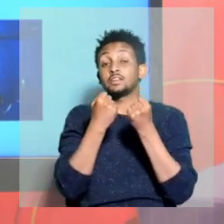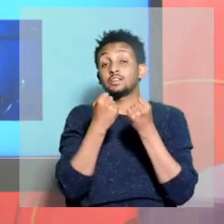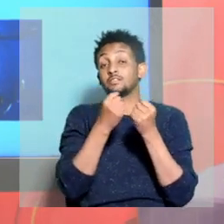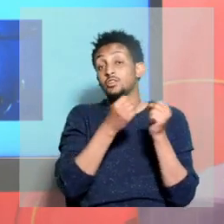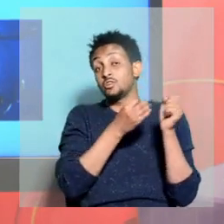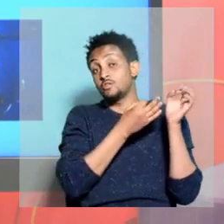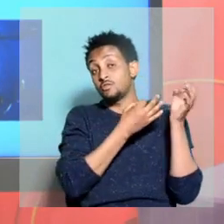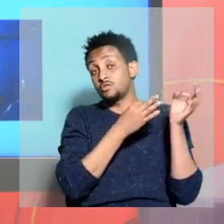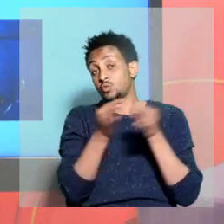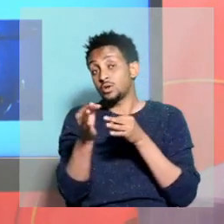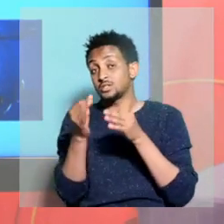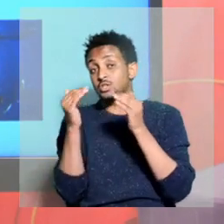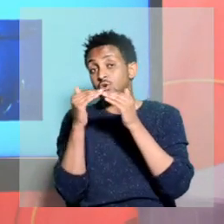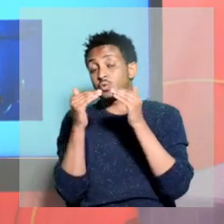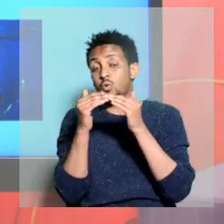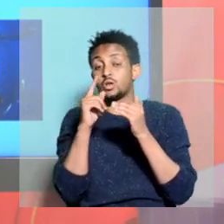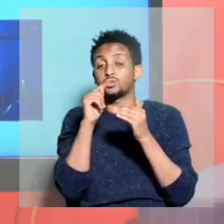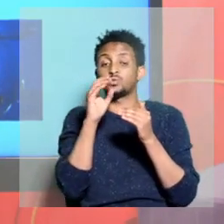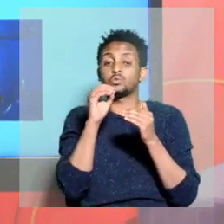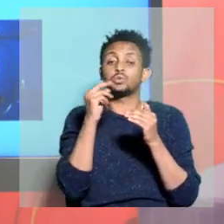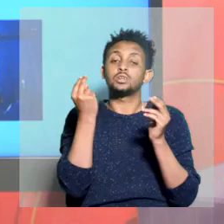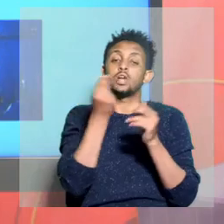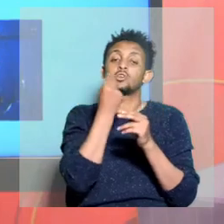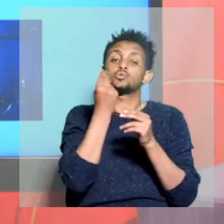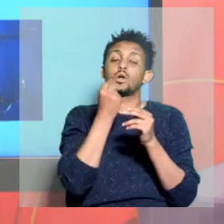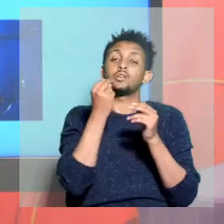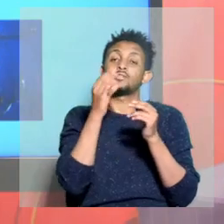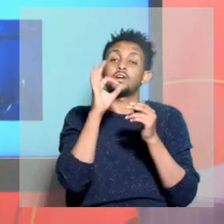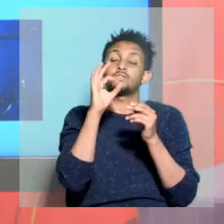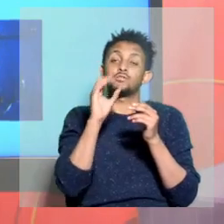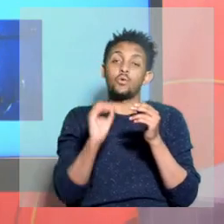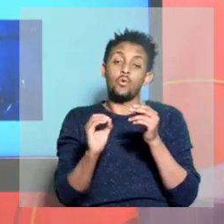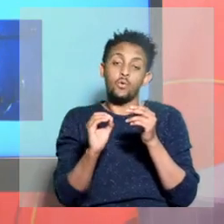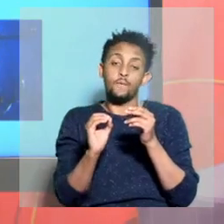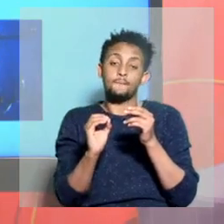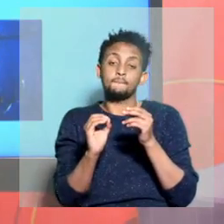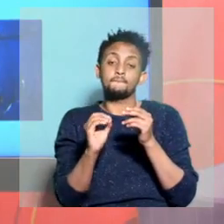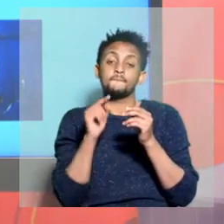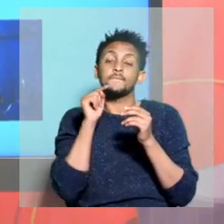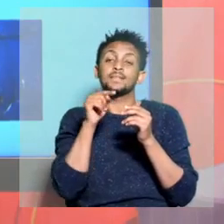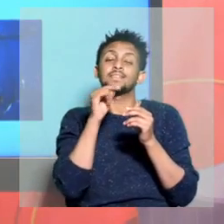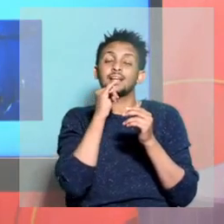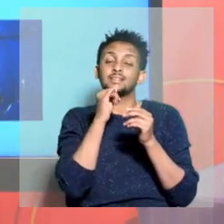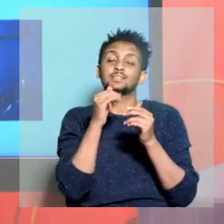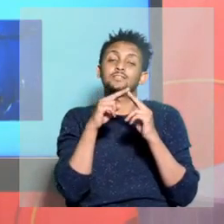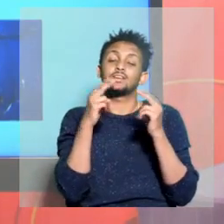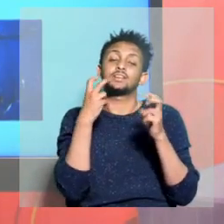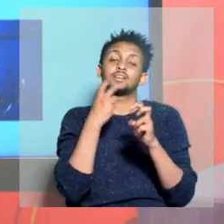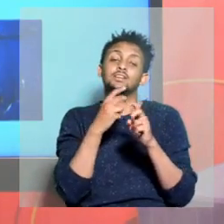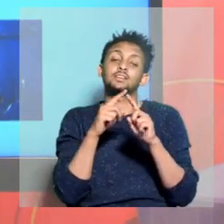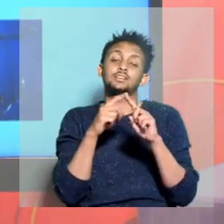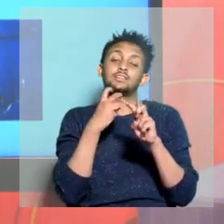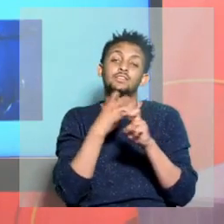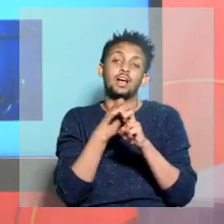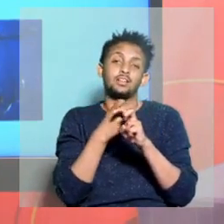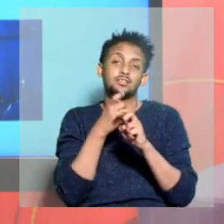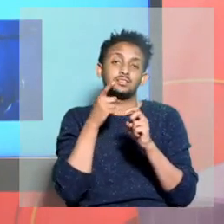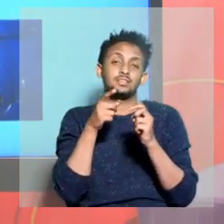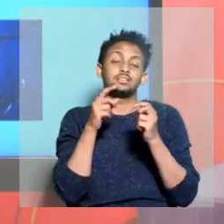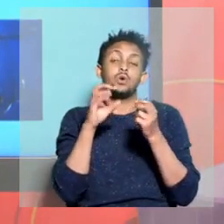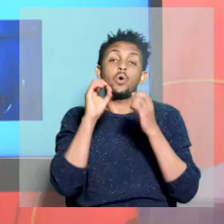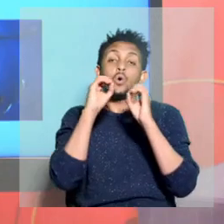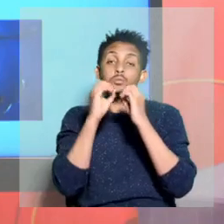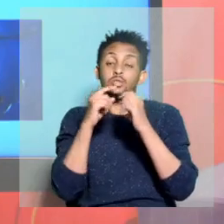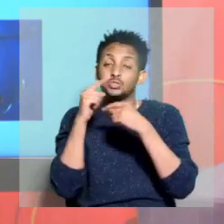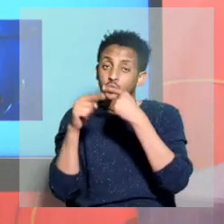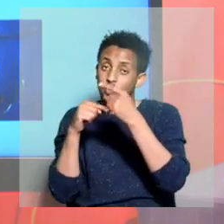frequency is equals to the natural frequency of a given oscillator, that is very difficult, meaning that the object